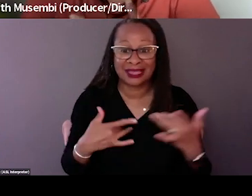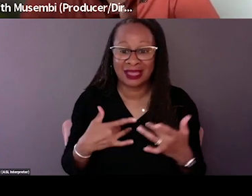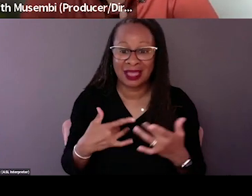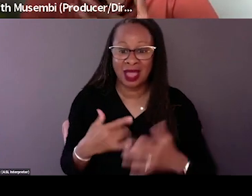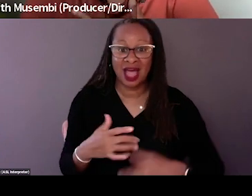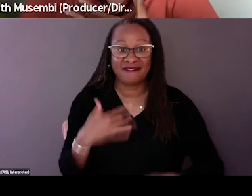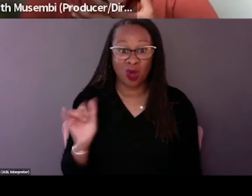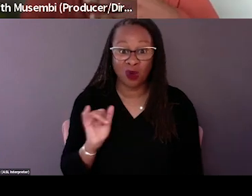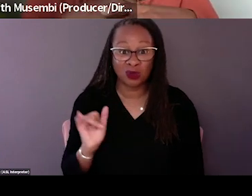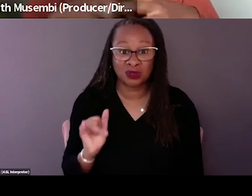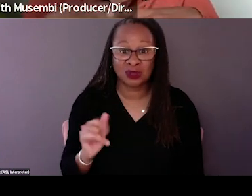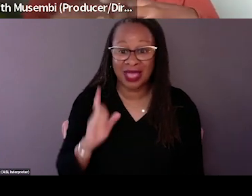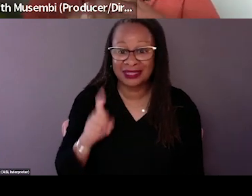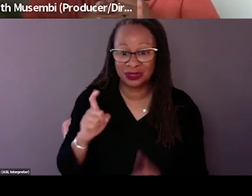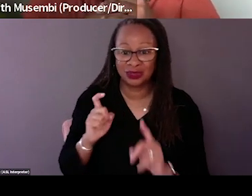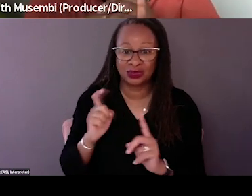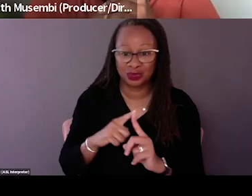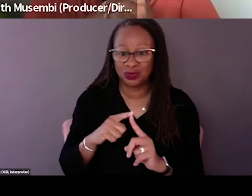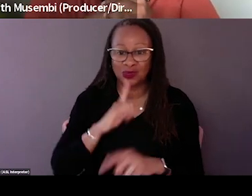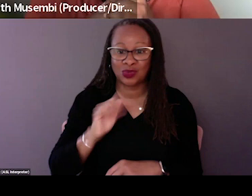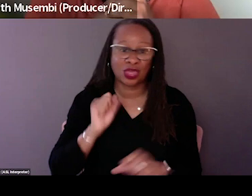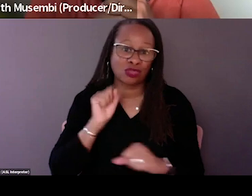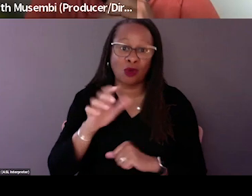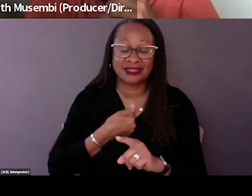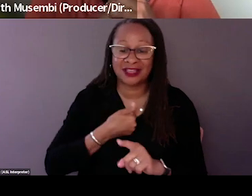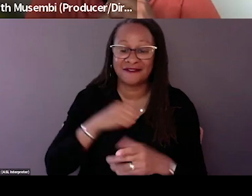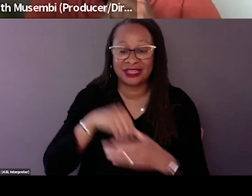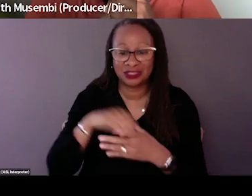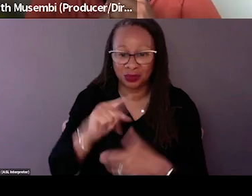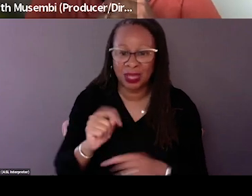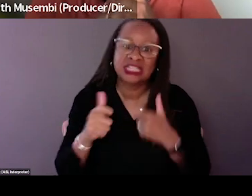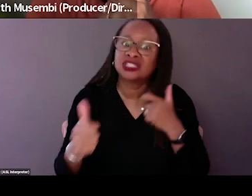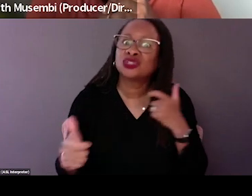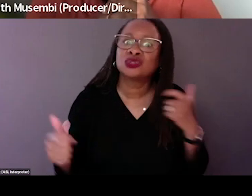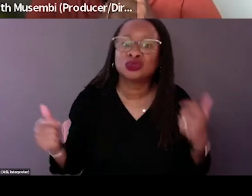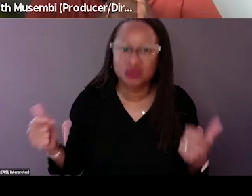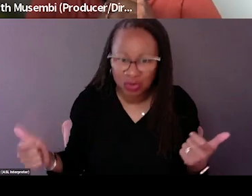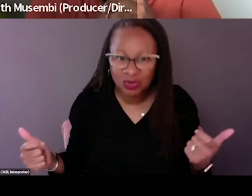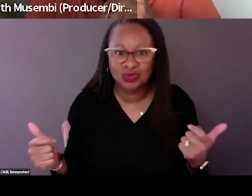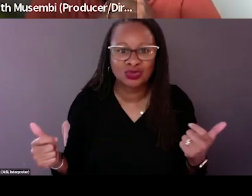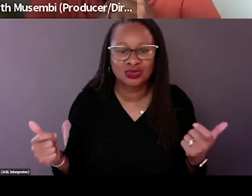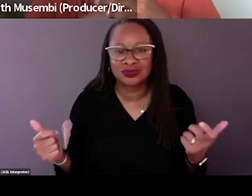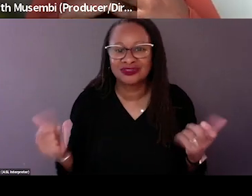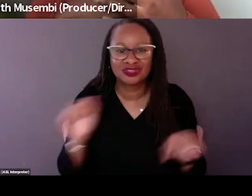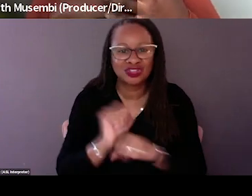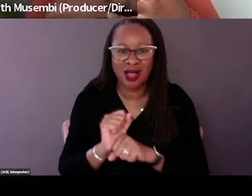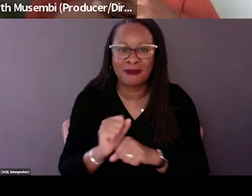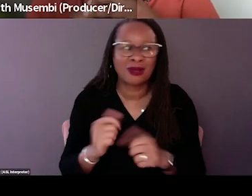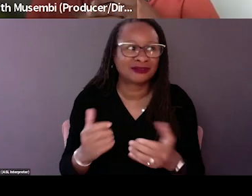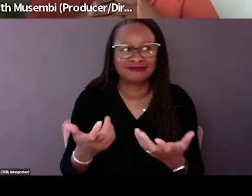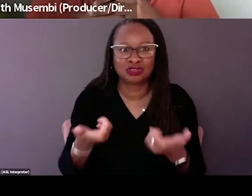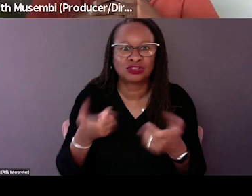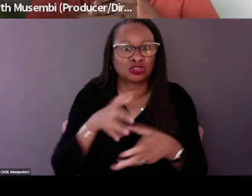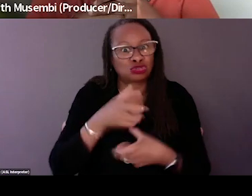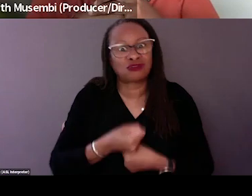I need to really throw myself into this, because it's a massive punt that they took on me. You know, the trust